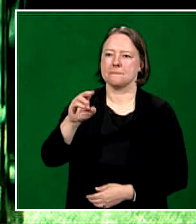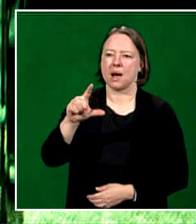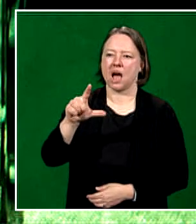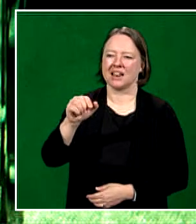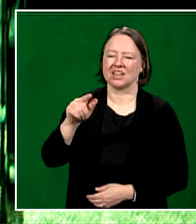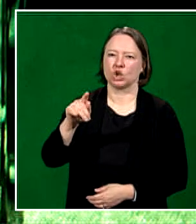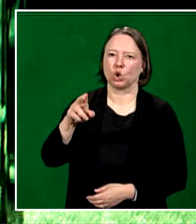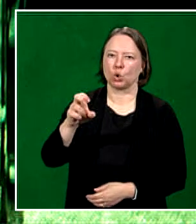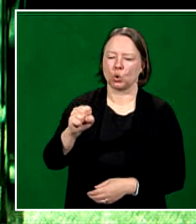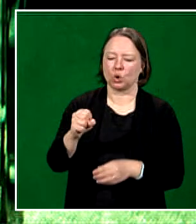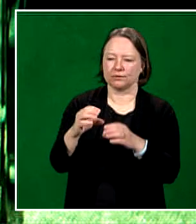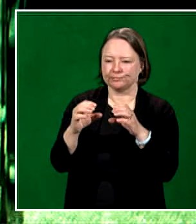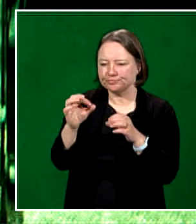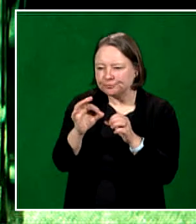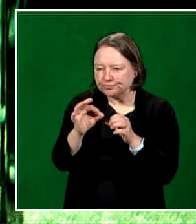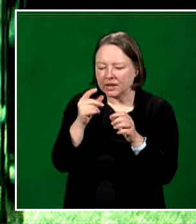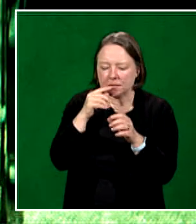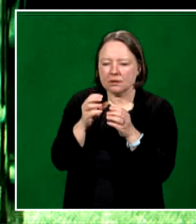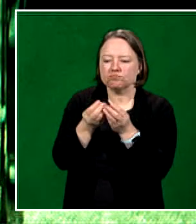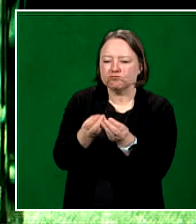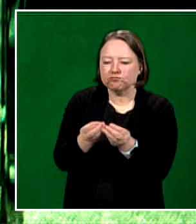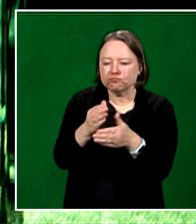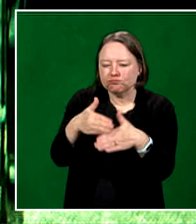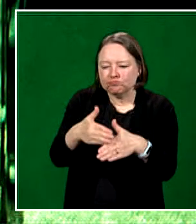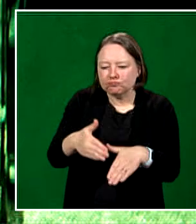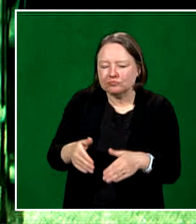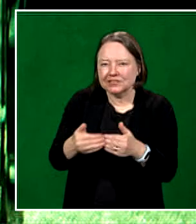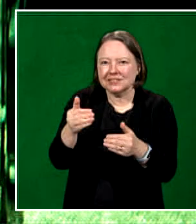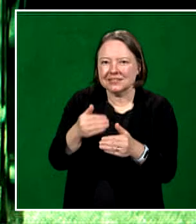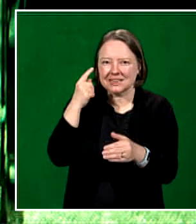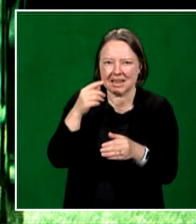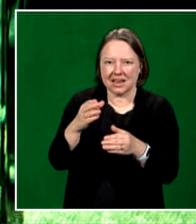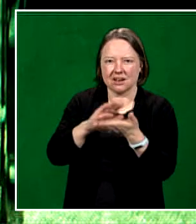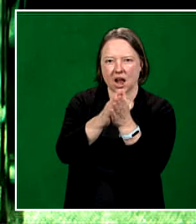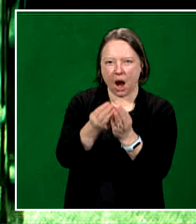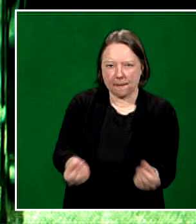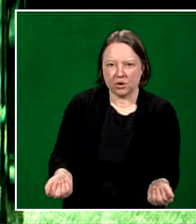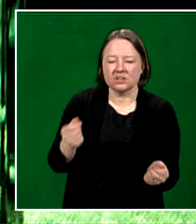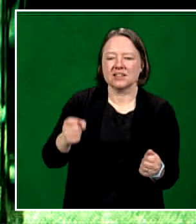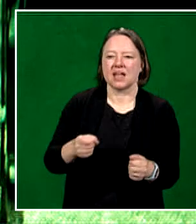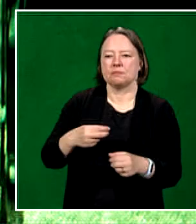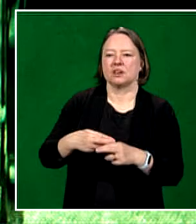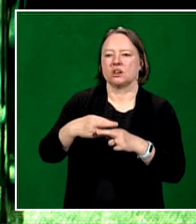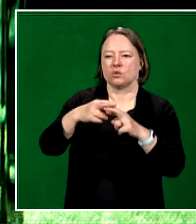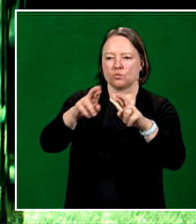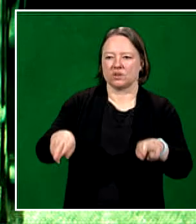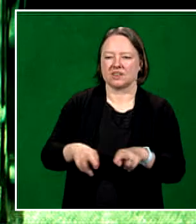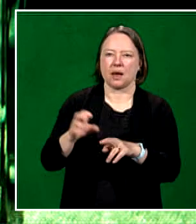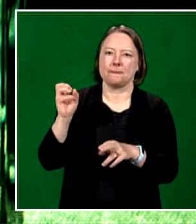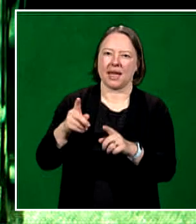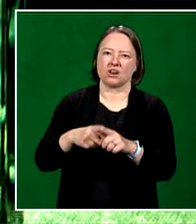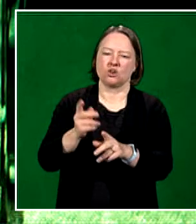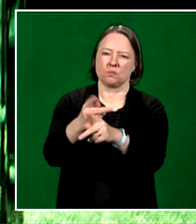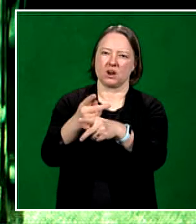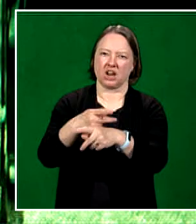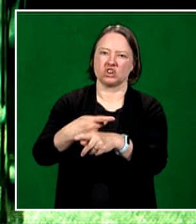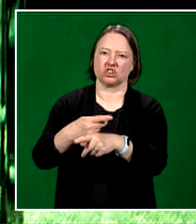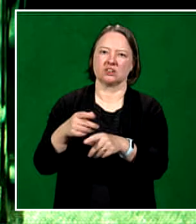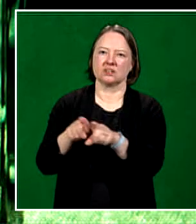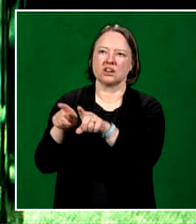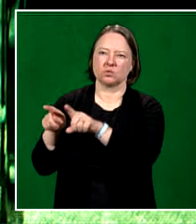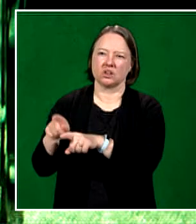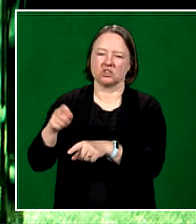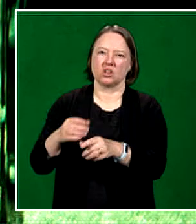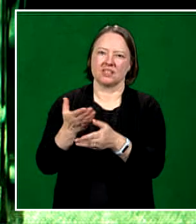like broken down really easily and decomposed, composted, and they could be recycled back into the protein production stream as well. So the components that